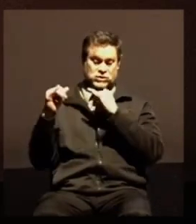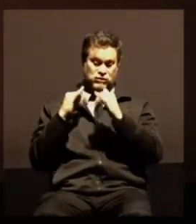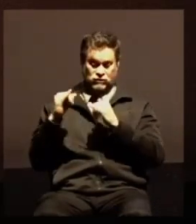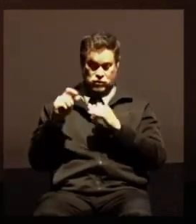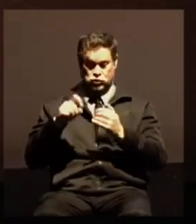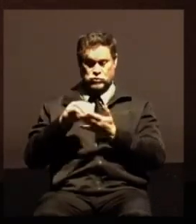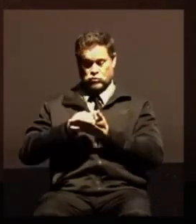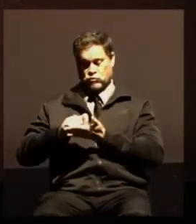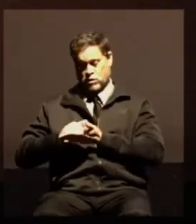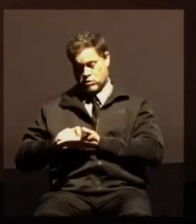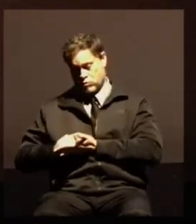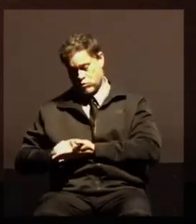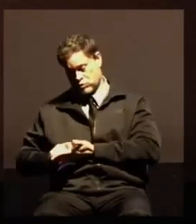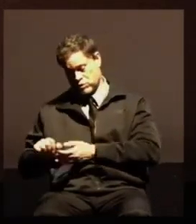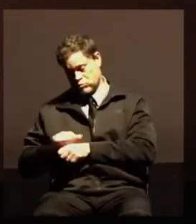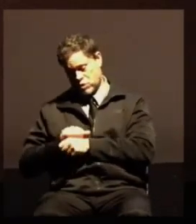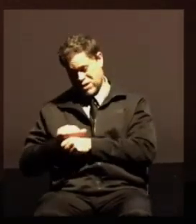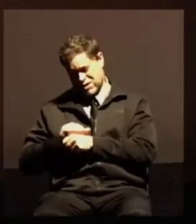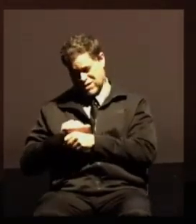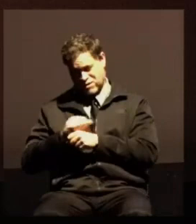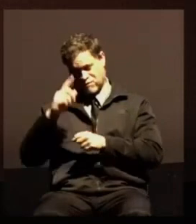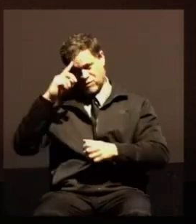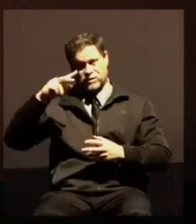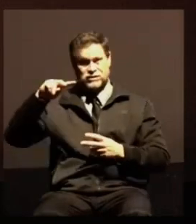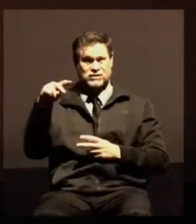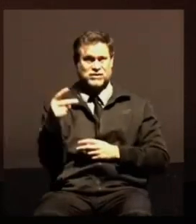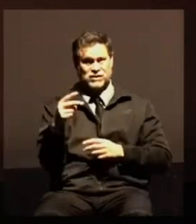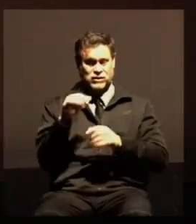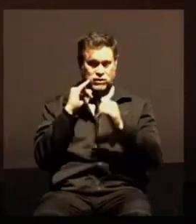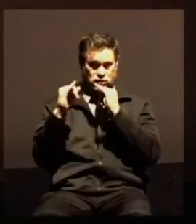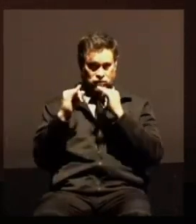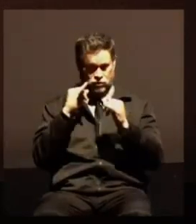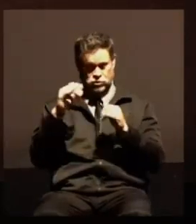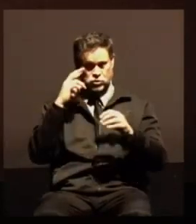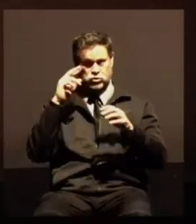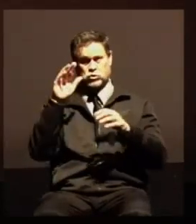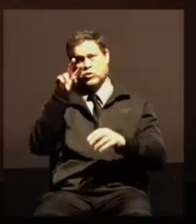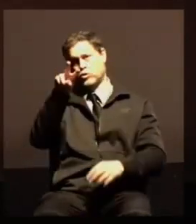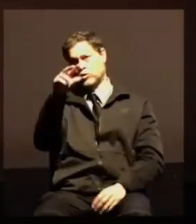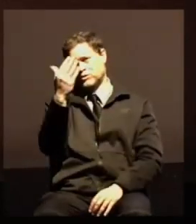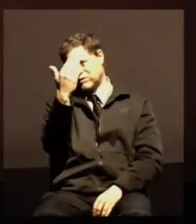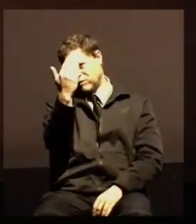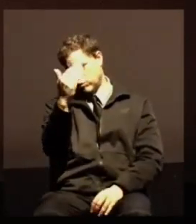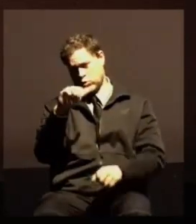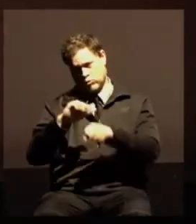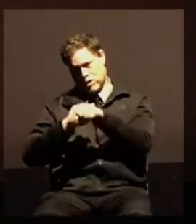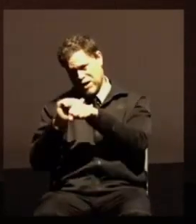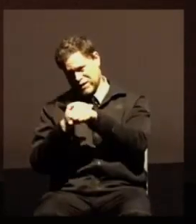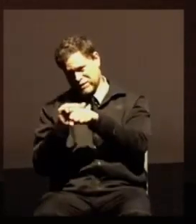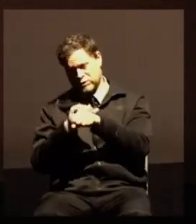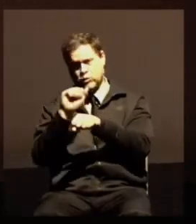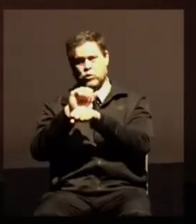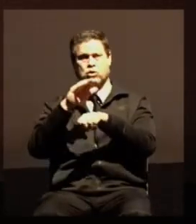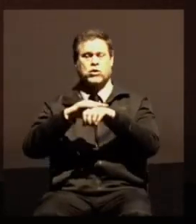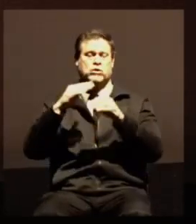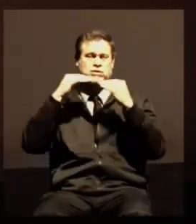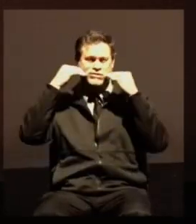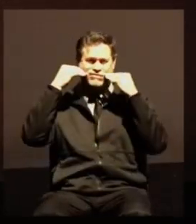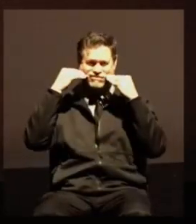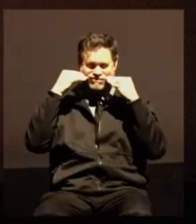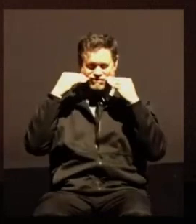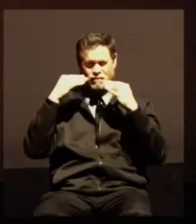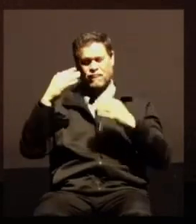you should be writing those down and practicing them for that second interview. And you should be looking at yourself in the mirror and practicing them and working on your smile and working on